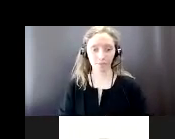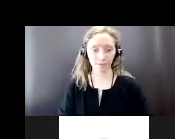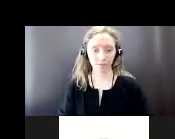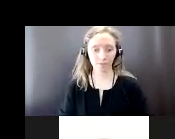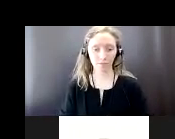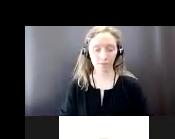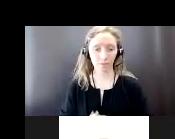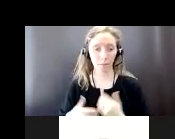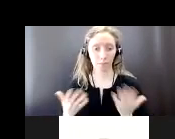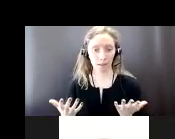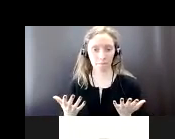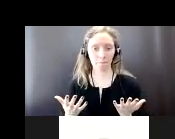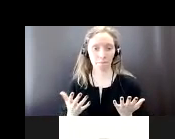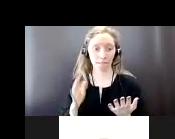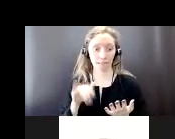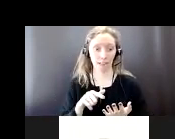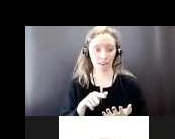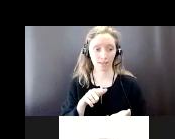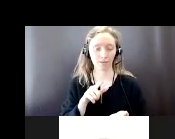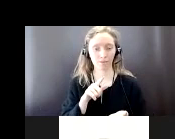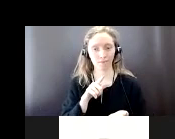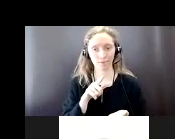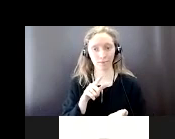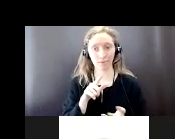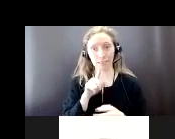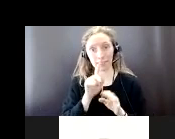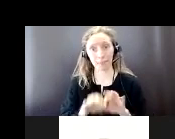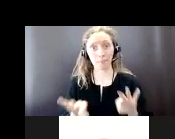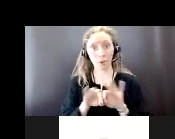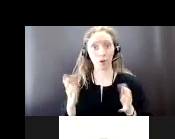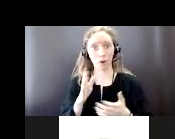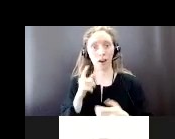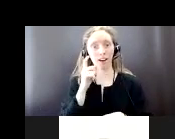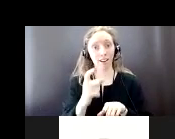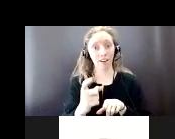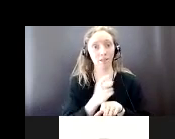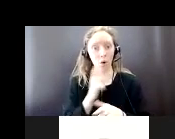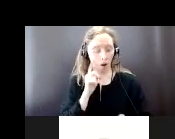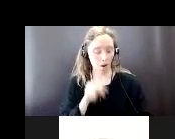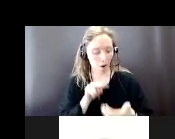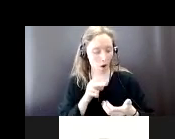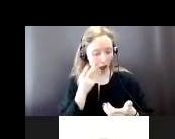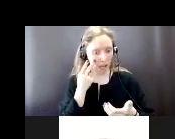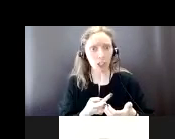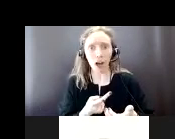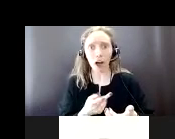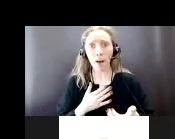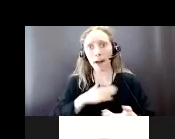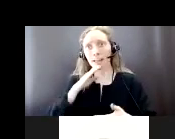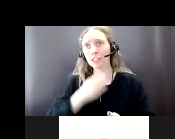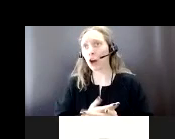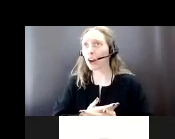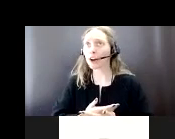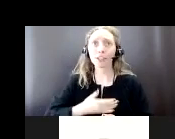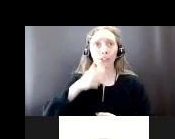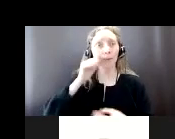So a lesson out of this is never base the legitimacy of a phone call on the number showing on your call display. It's always better